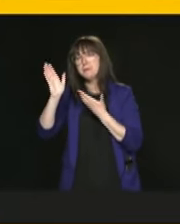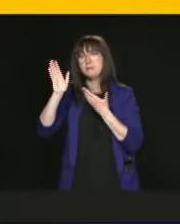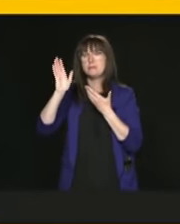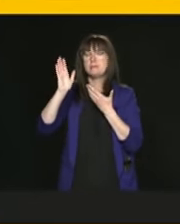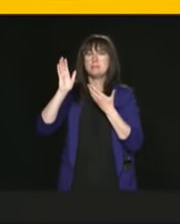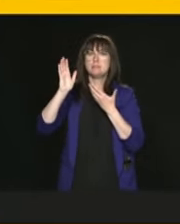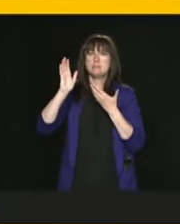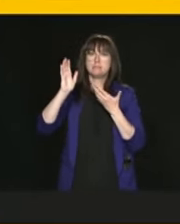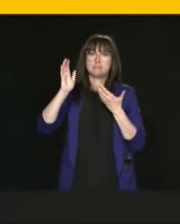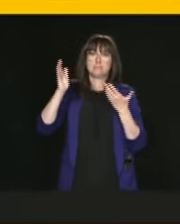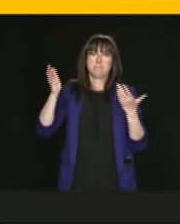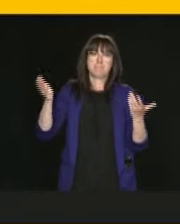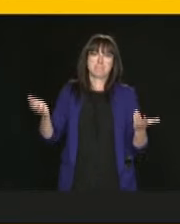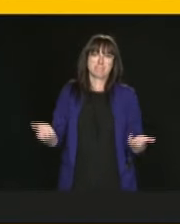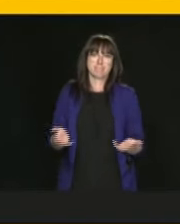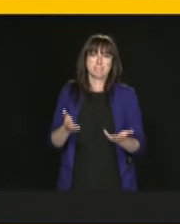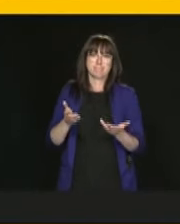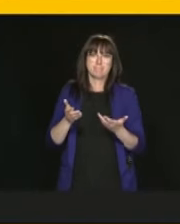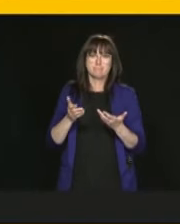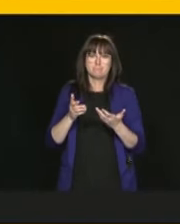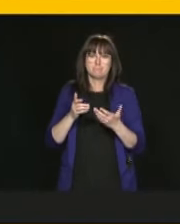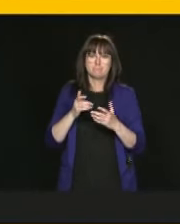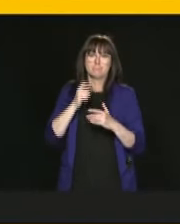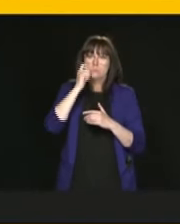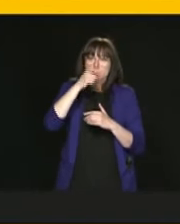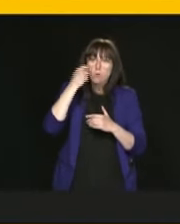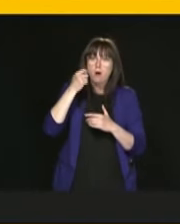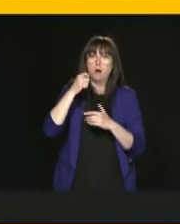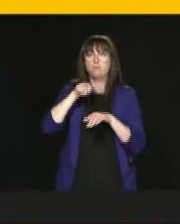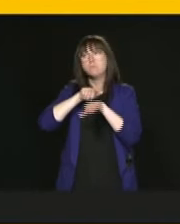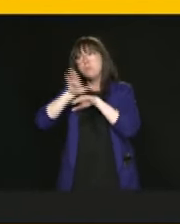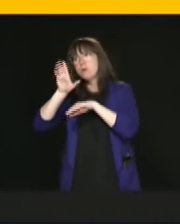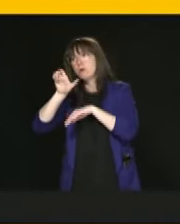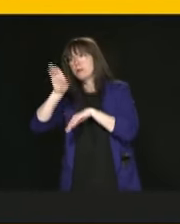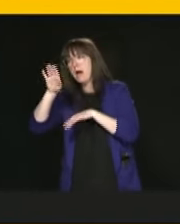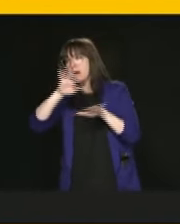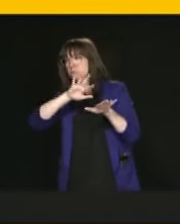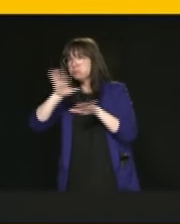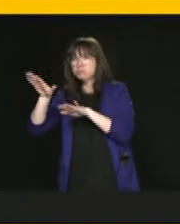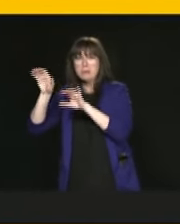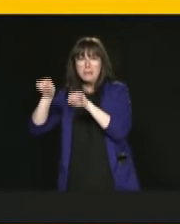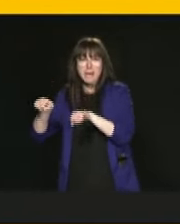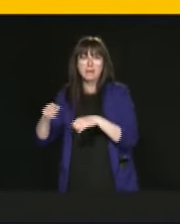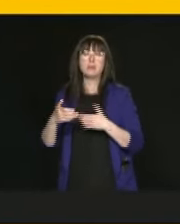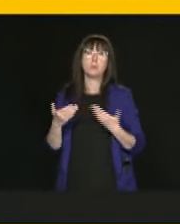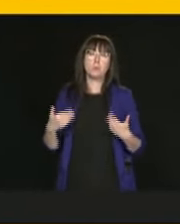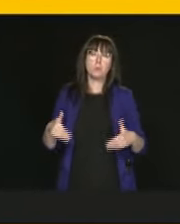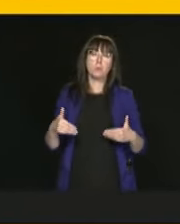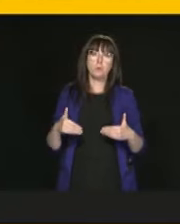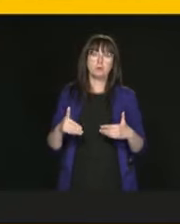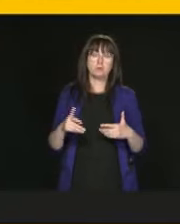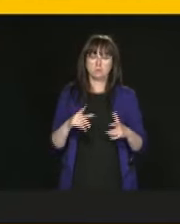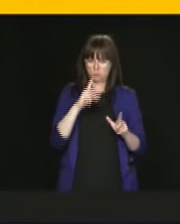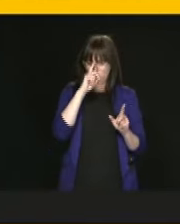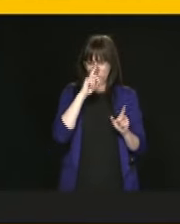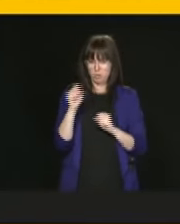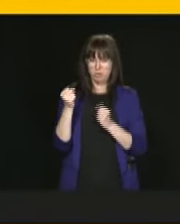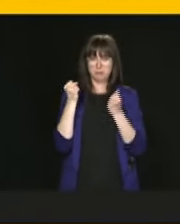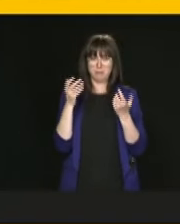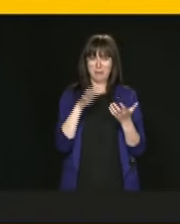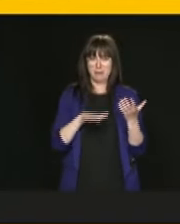laboratory testing capabilities. And a lot of the strategies are designed to tackle each one of these